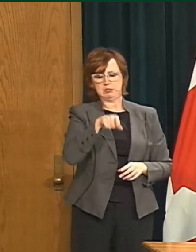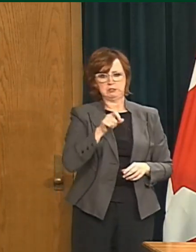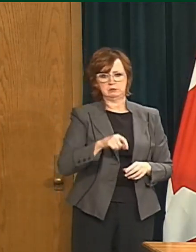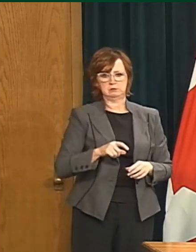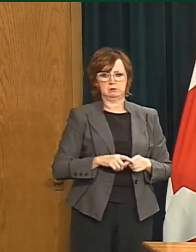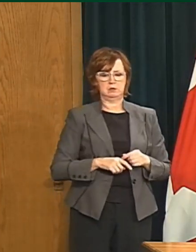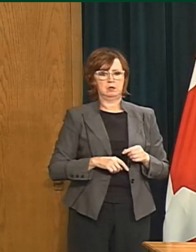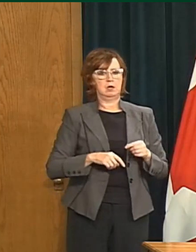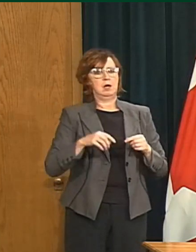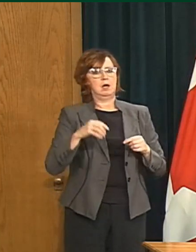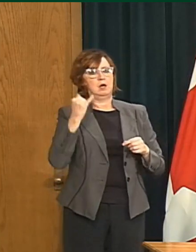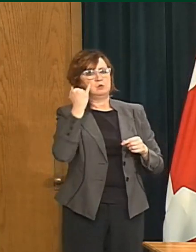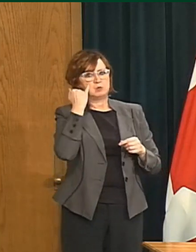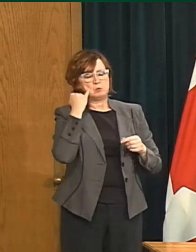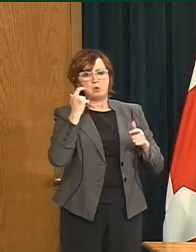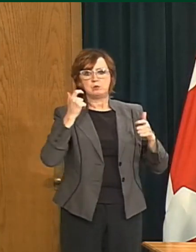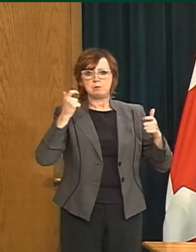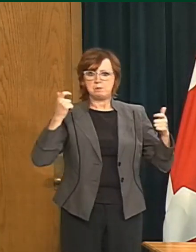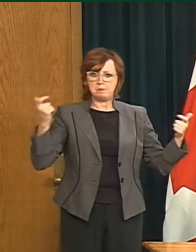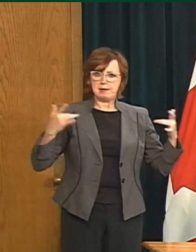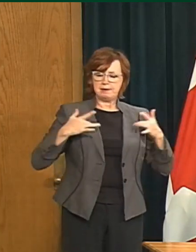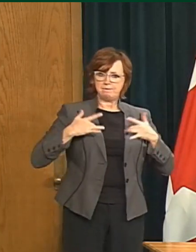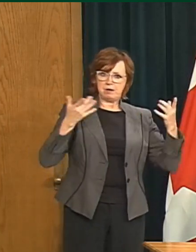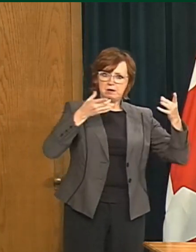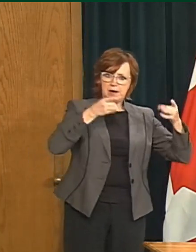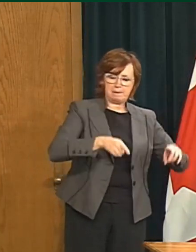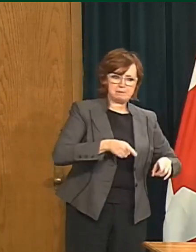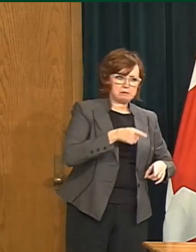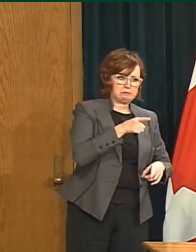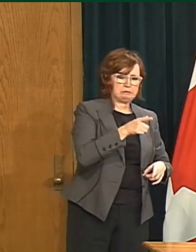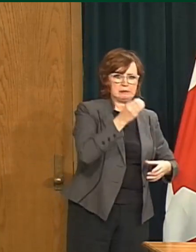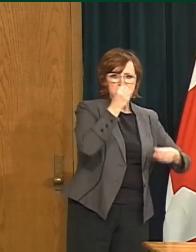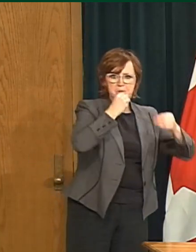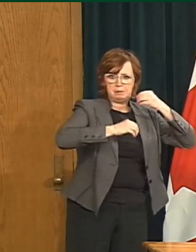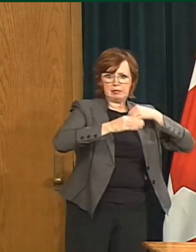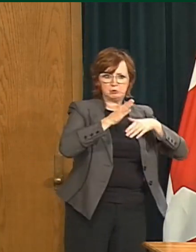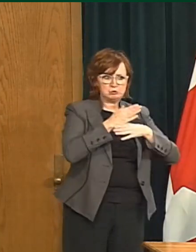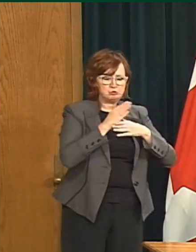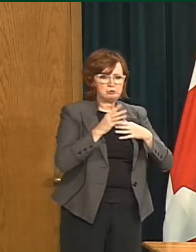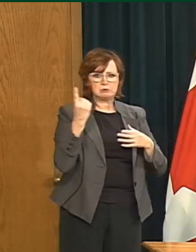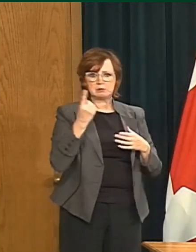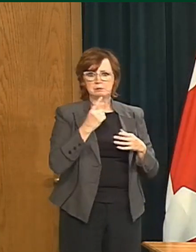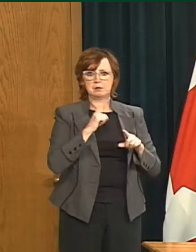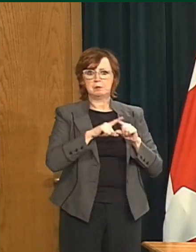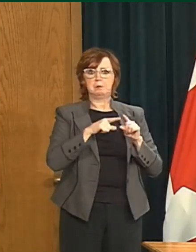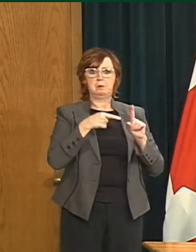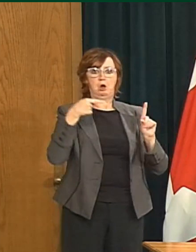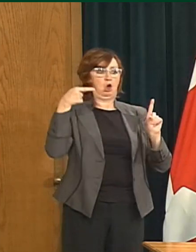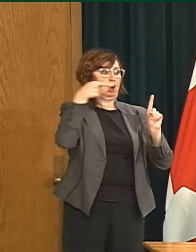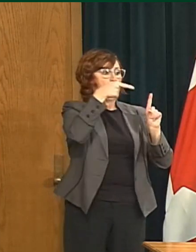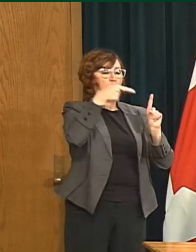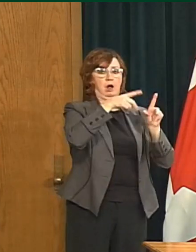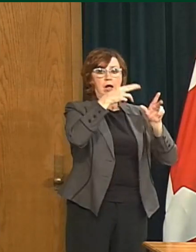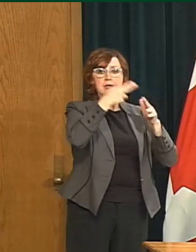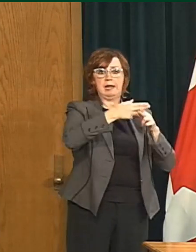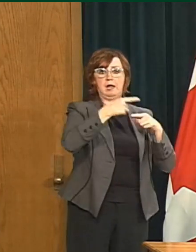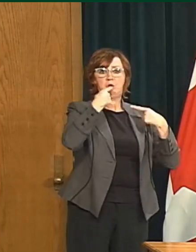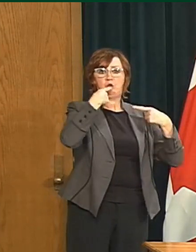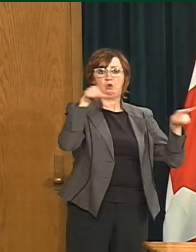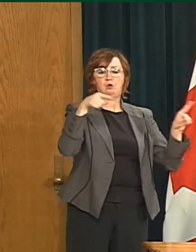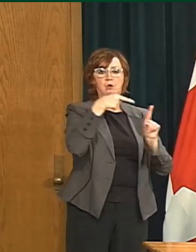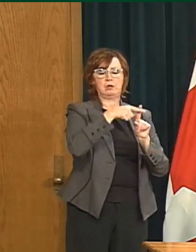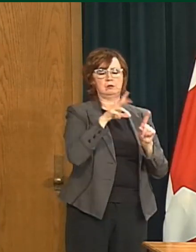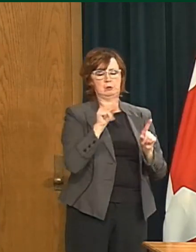certain setting. And that, of course, is done in a way that you obviously don't name the individual, but you say that there was transmission or risk